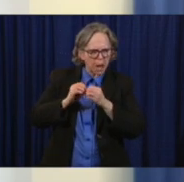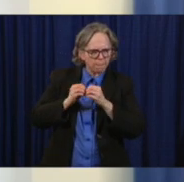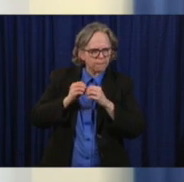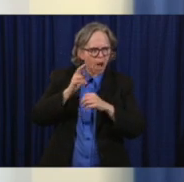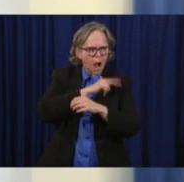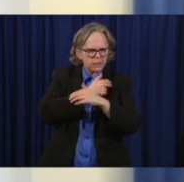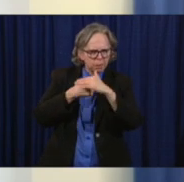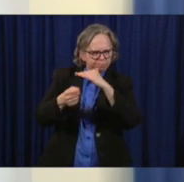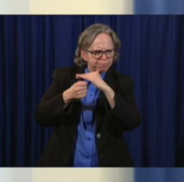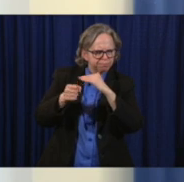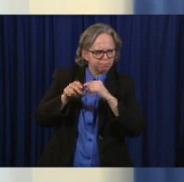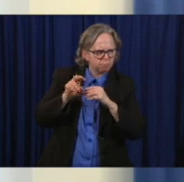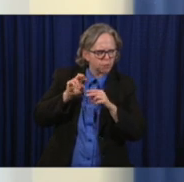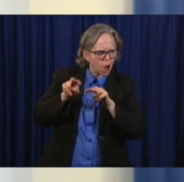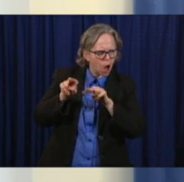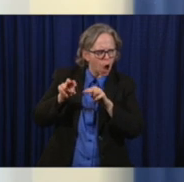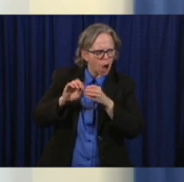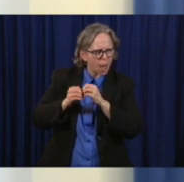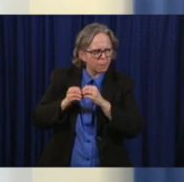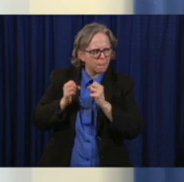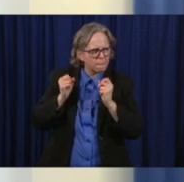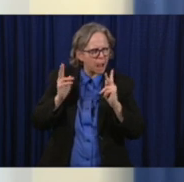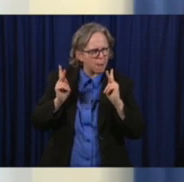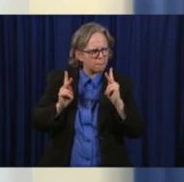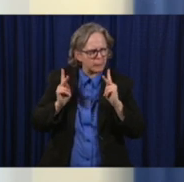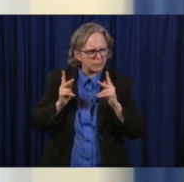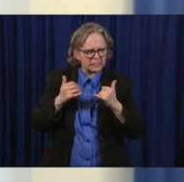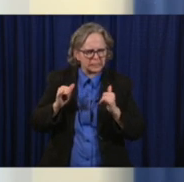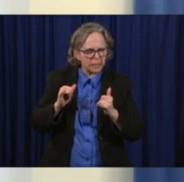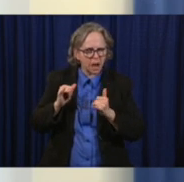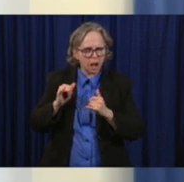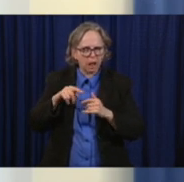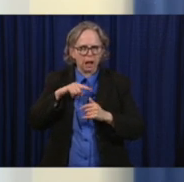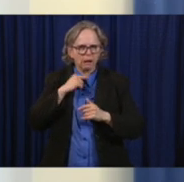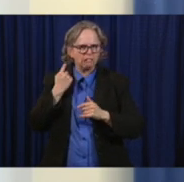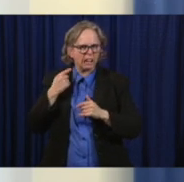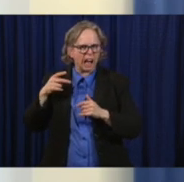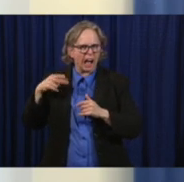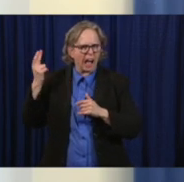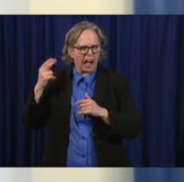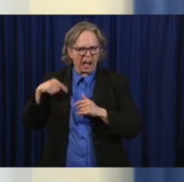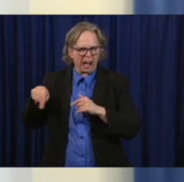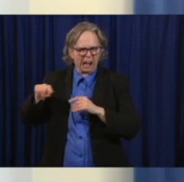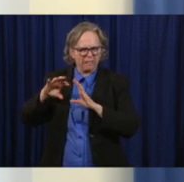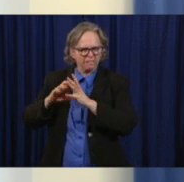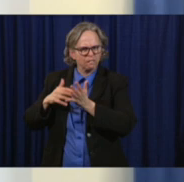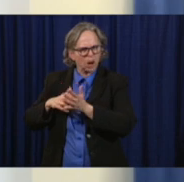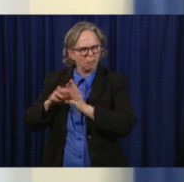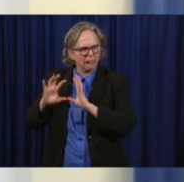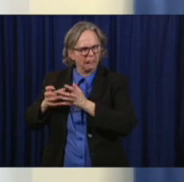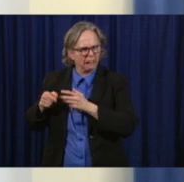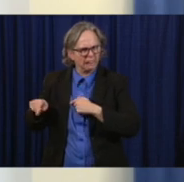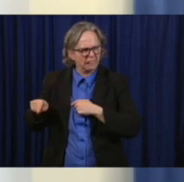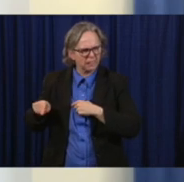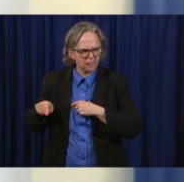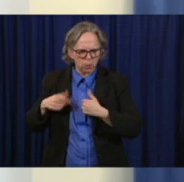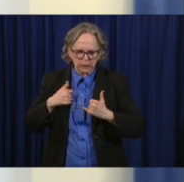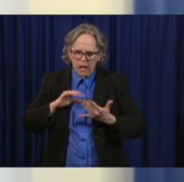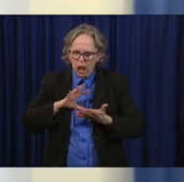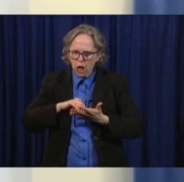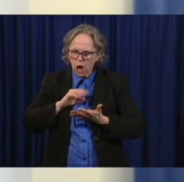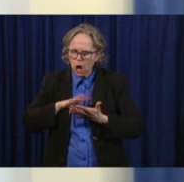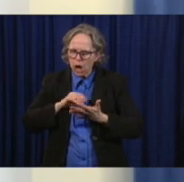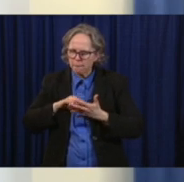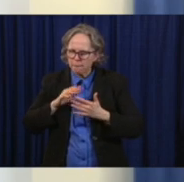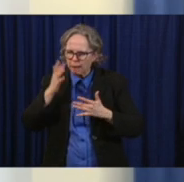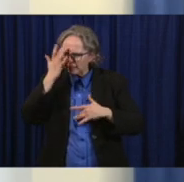are still, vulnerable to this, and we learn a lot about the disease every day. So, I want everyone